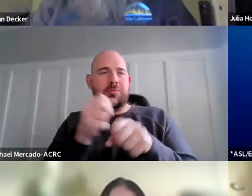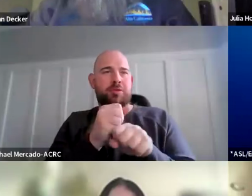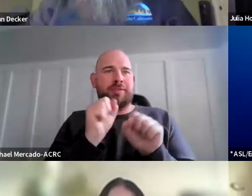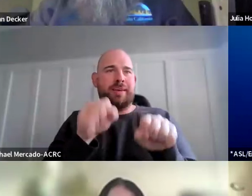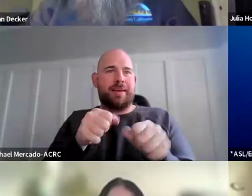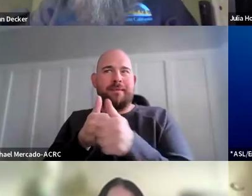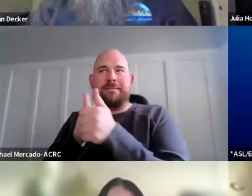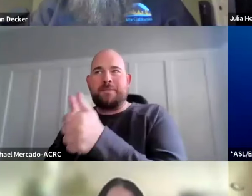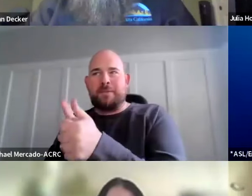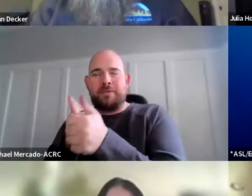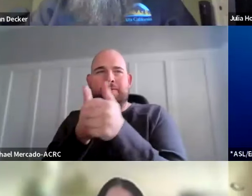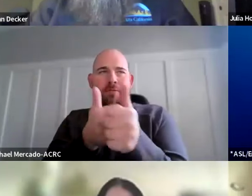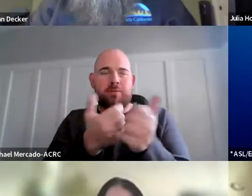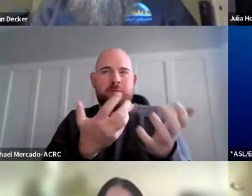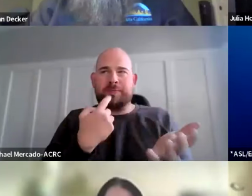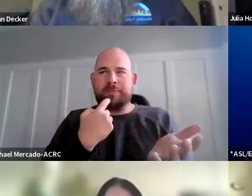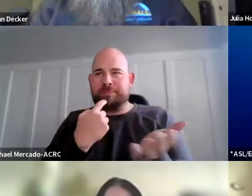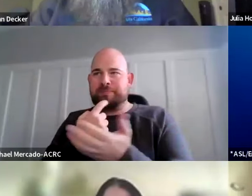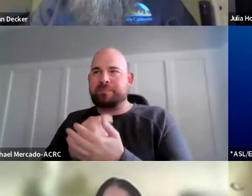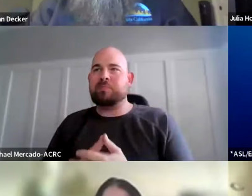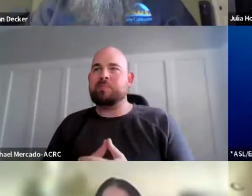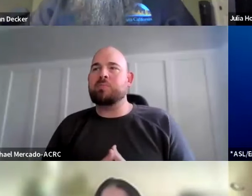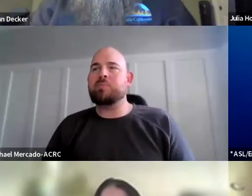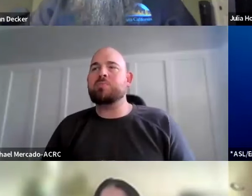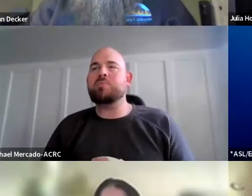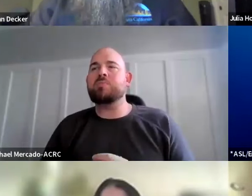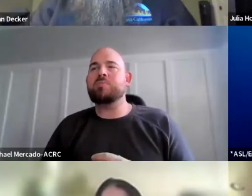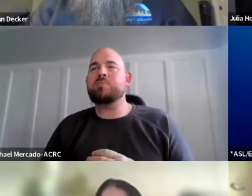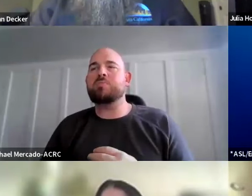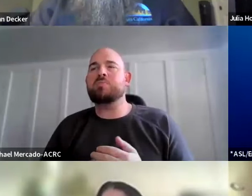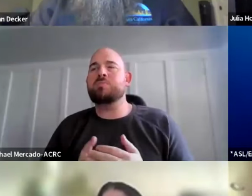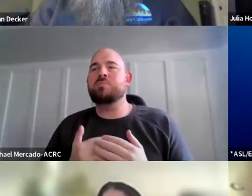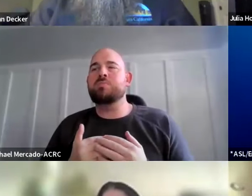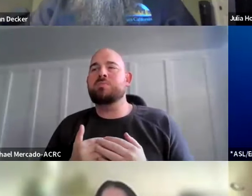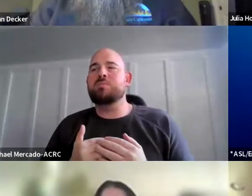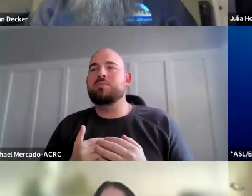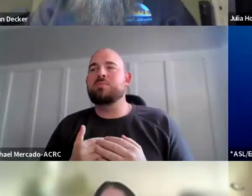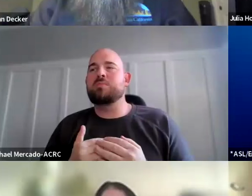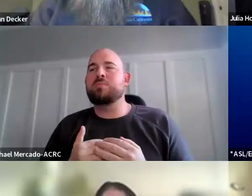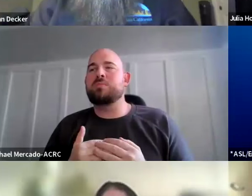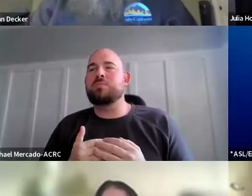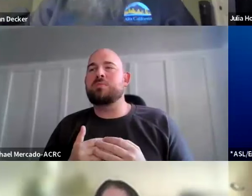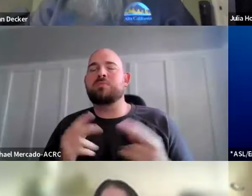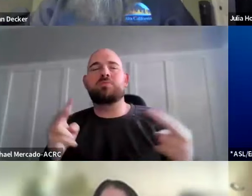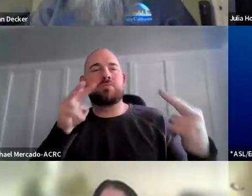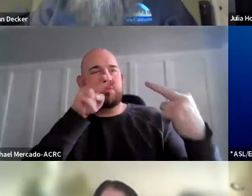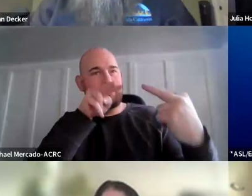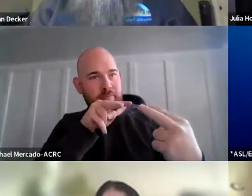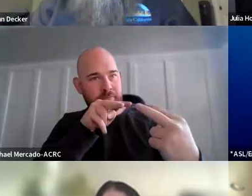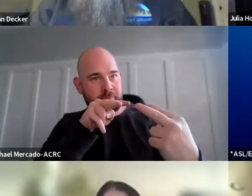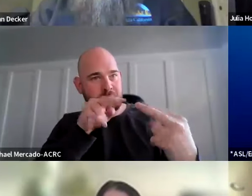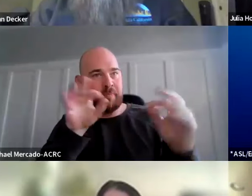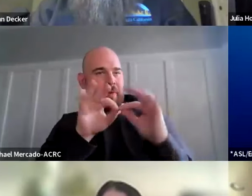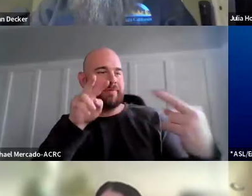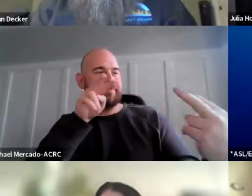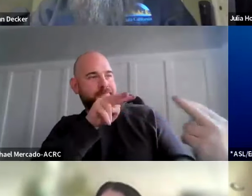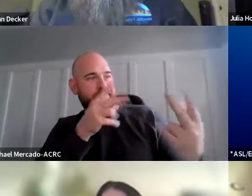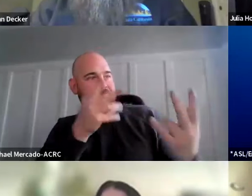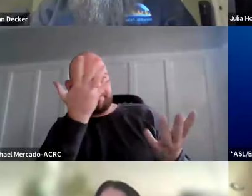would also slow down their pace and slow down the turn taking, it would be easier for the deaf person to follow along with what they're saying, the deaf or hard of hearing